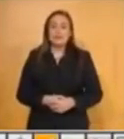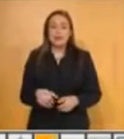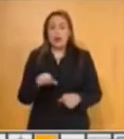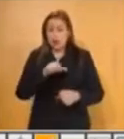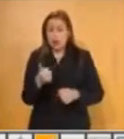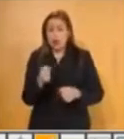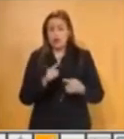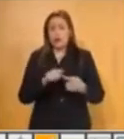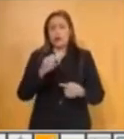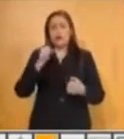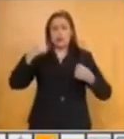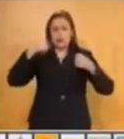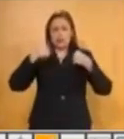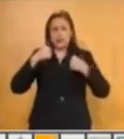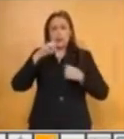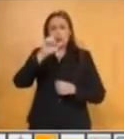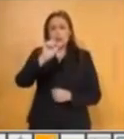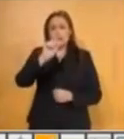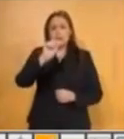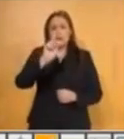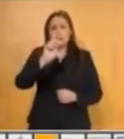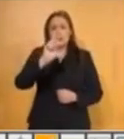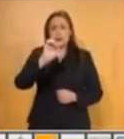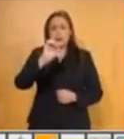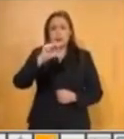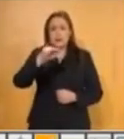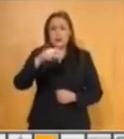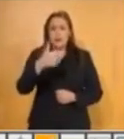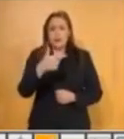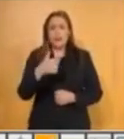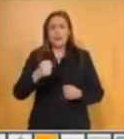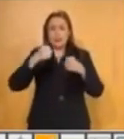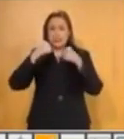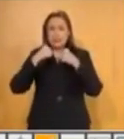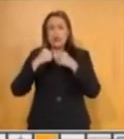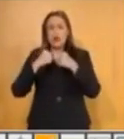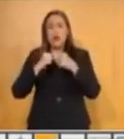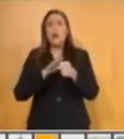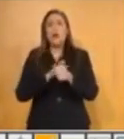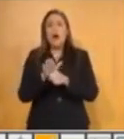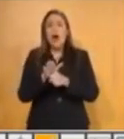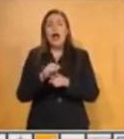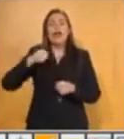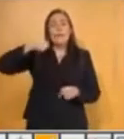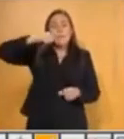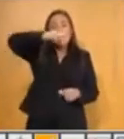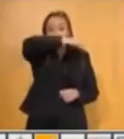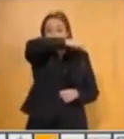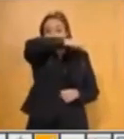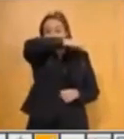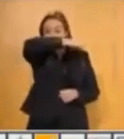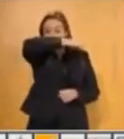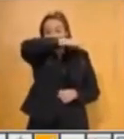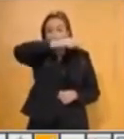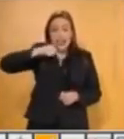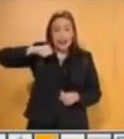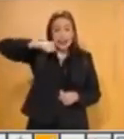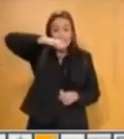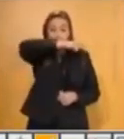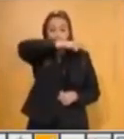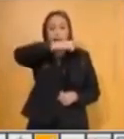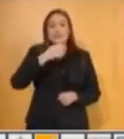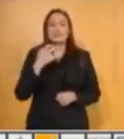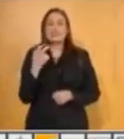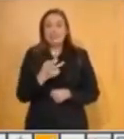strong? Well, the right answer is Batman. Okay? Because